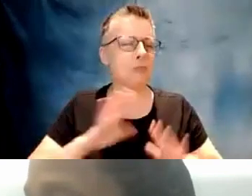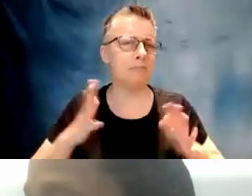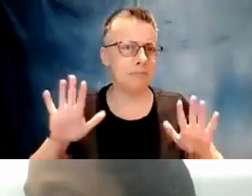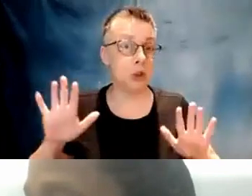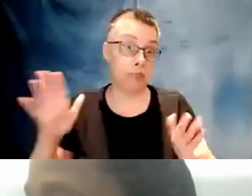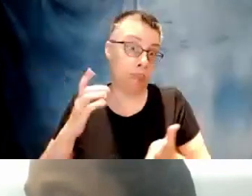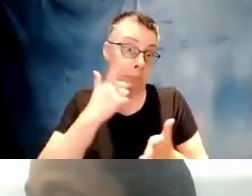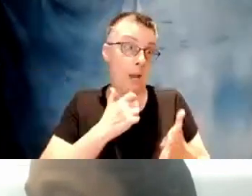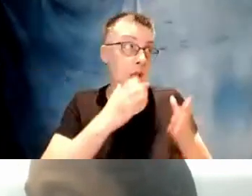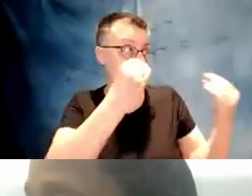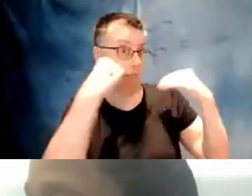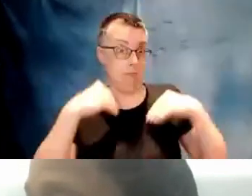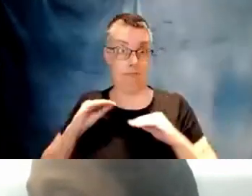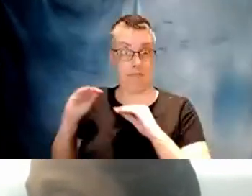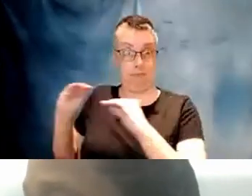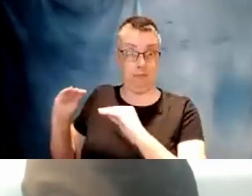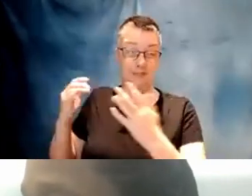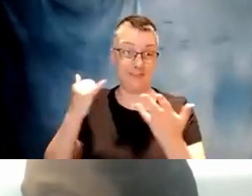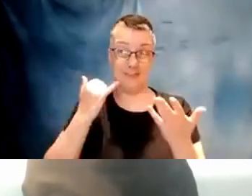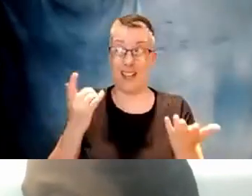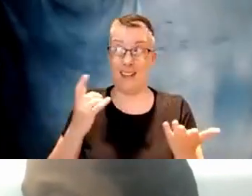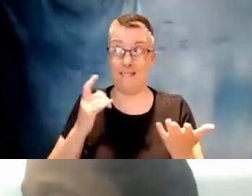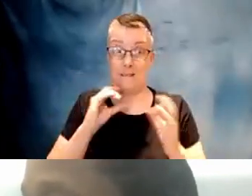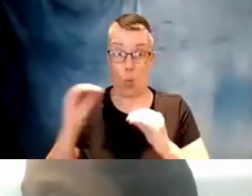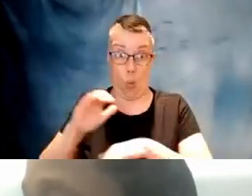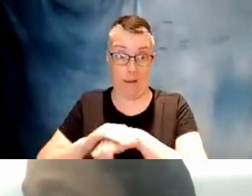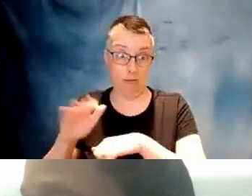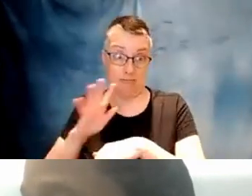that, because it is otherwise an opportunity they never would have had.